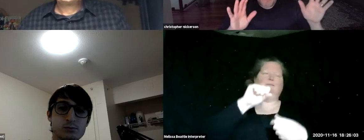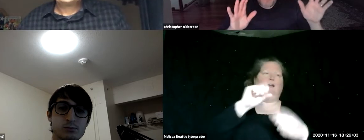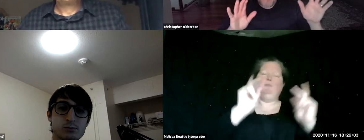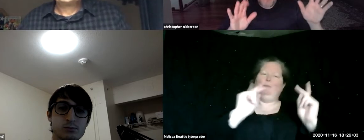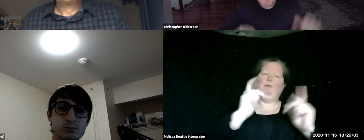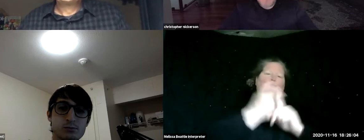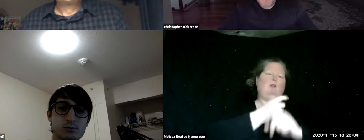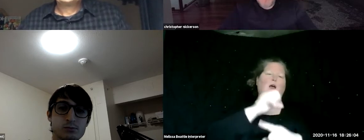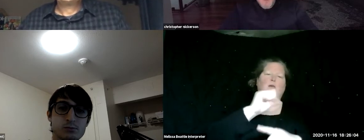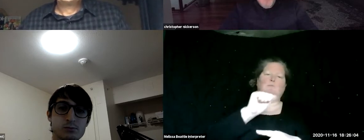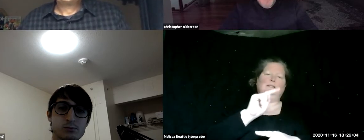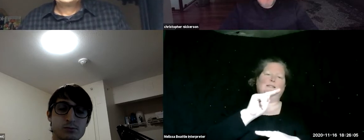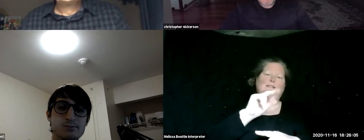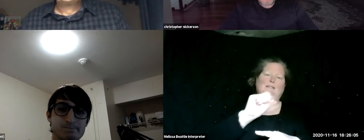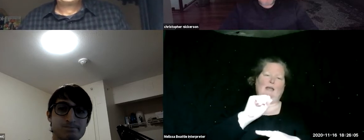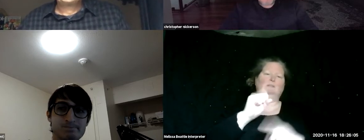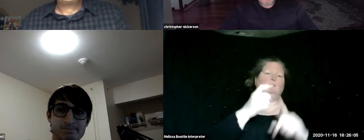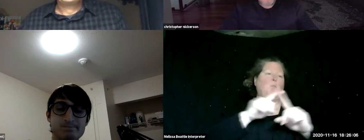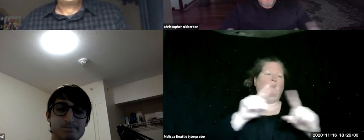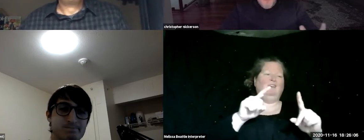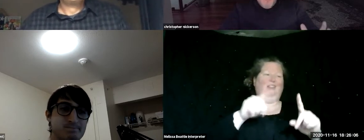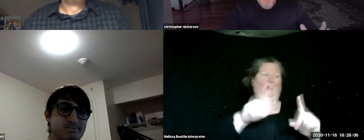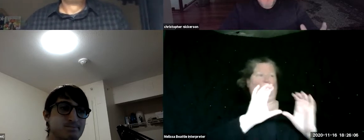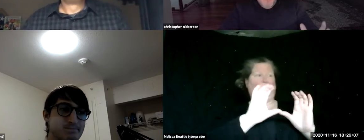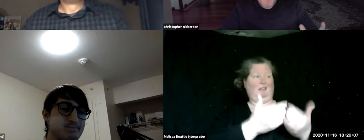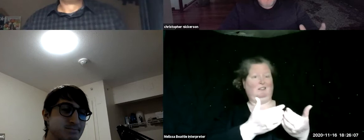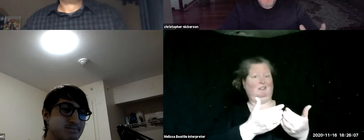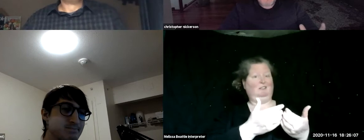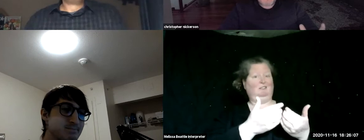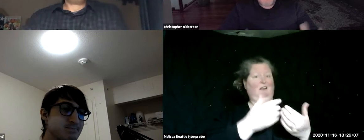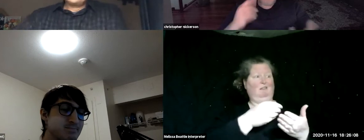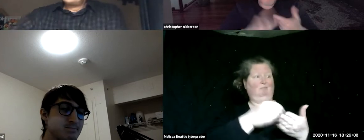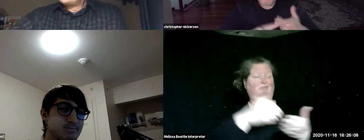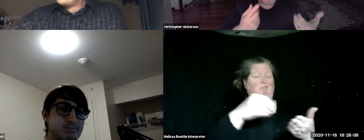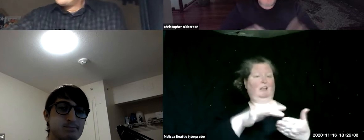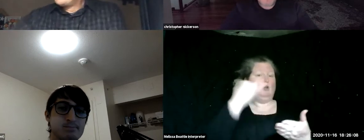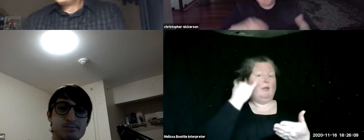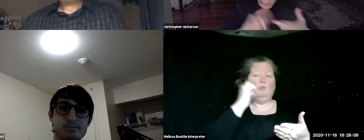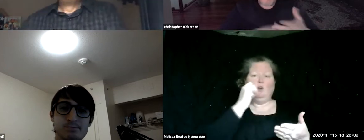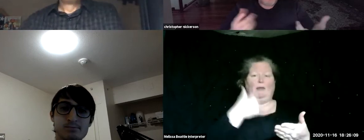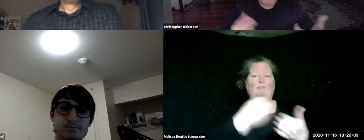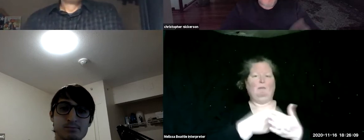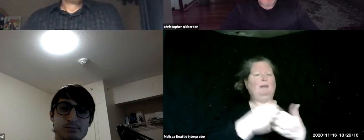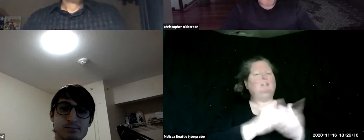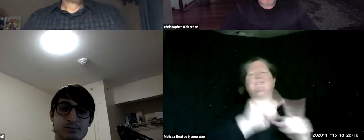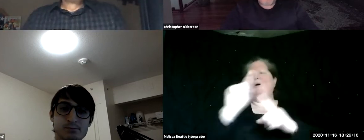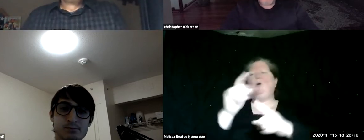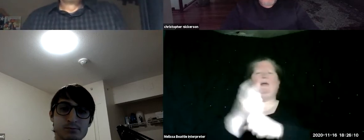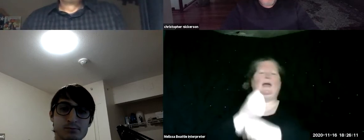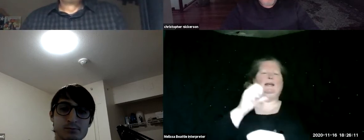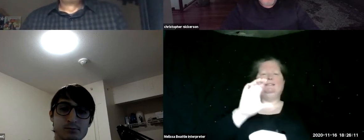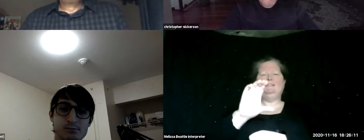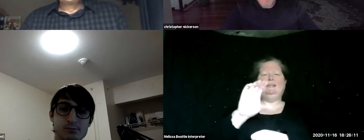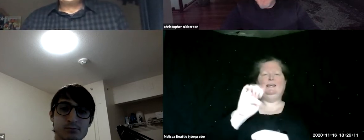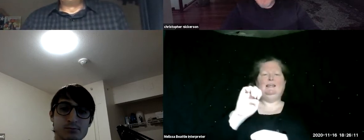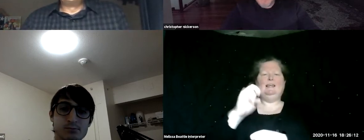their classes are super expensive. So if you don't have the money to do that stuff, go get a CEH, go get an OSCP.